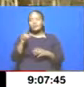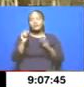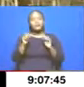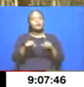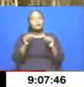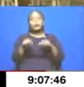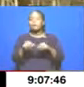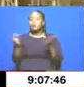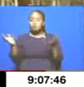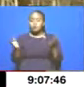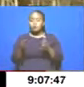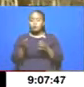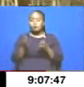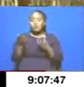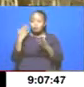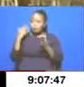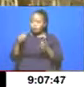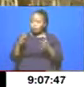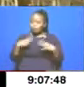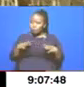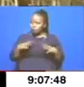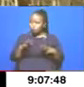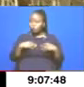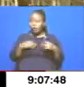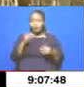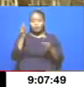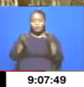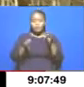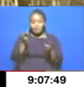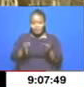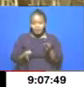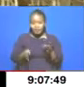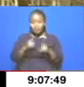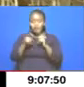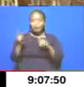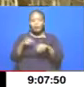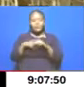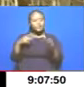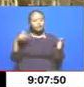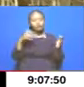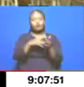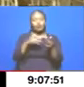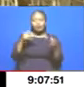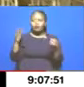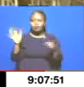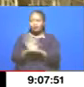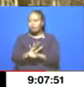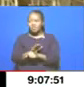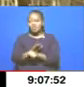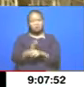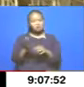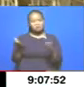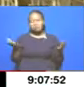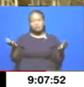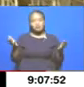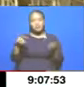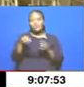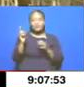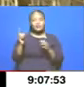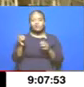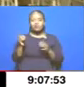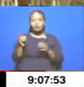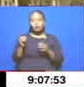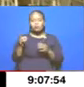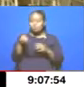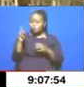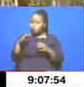had injustice being done to them. If you lock them out totally, you'll have, it's not him you're blocking out.